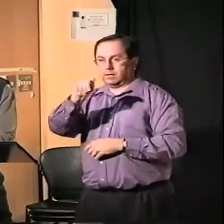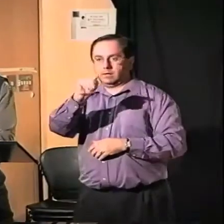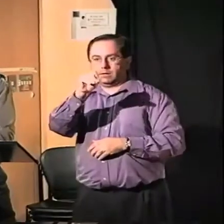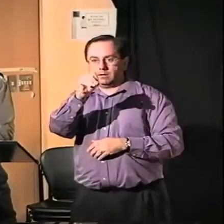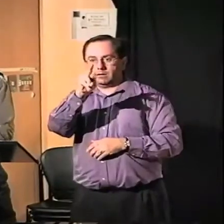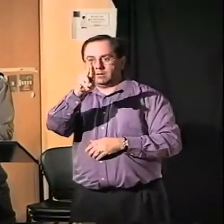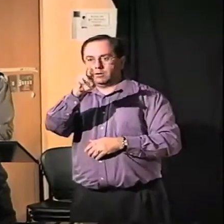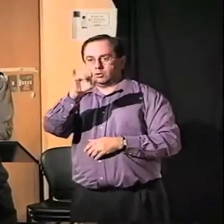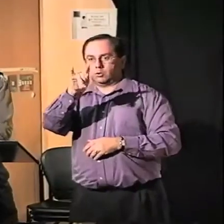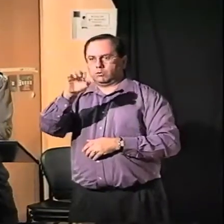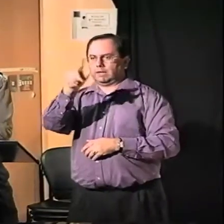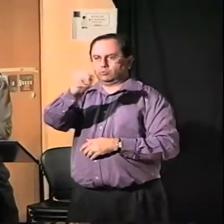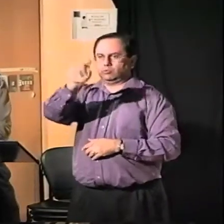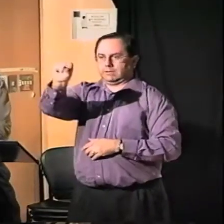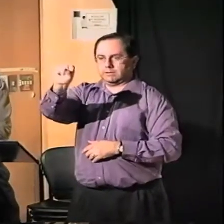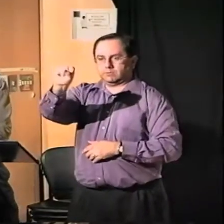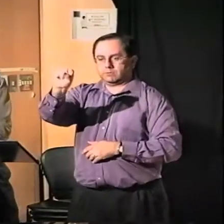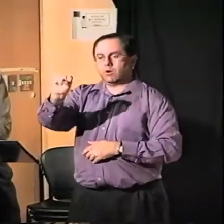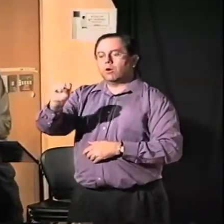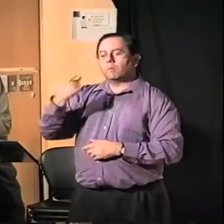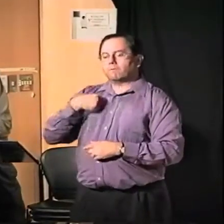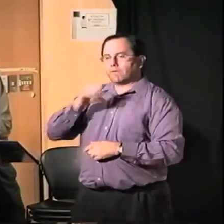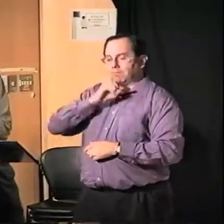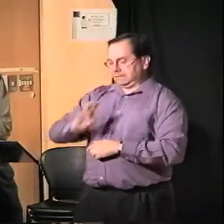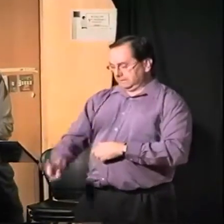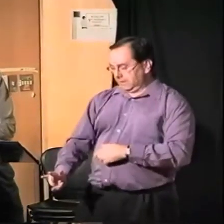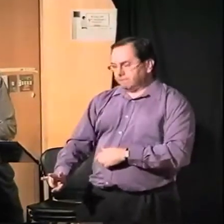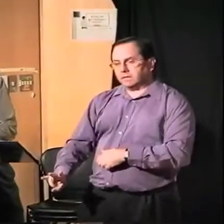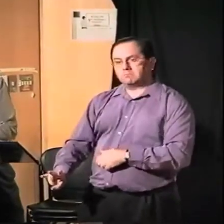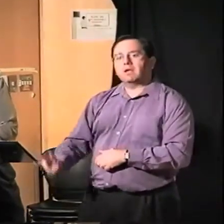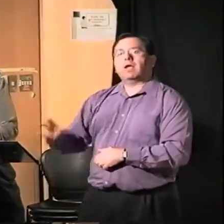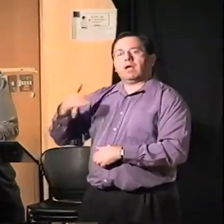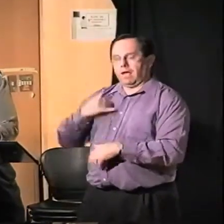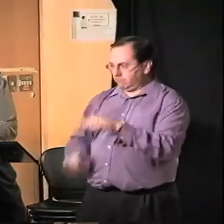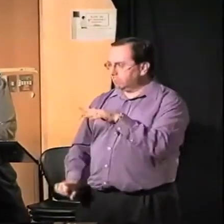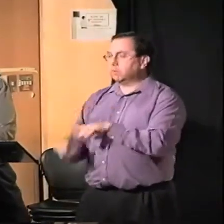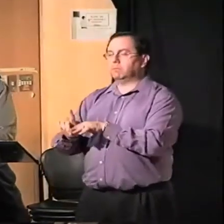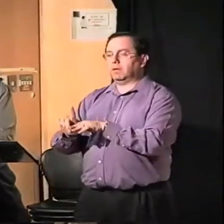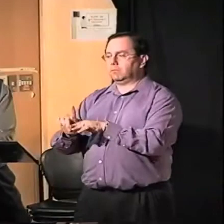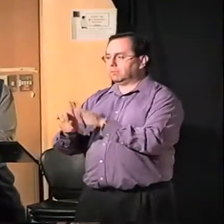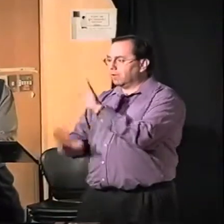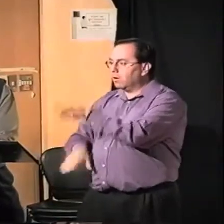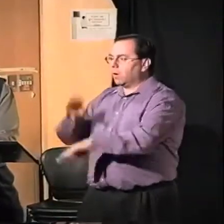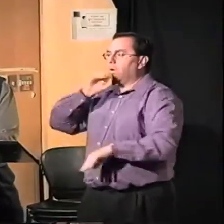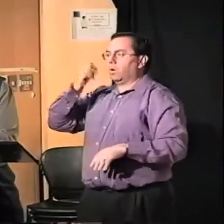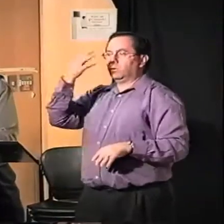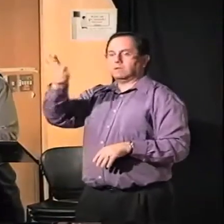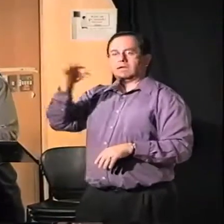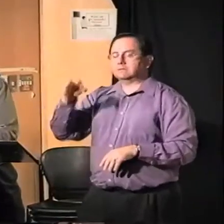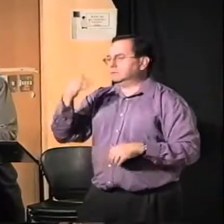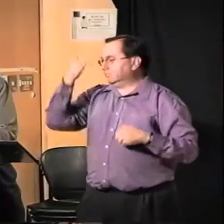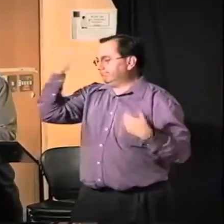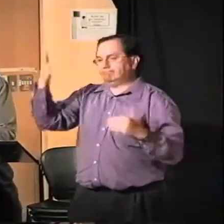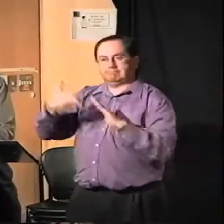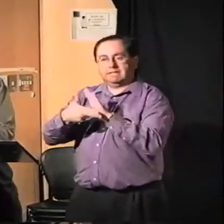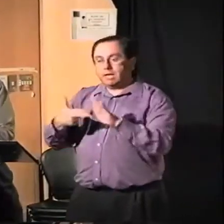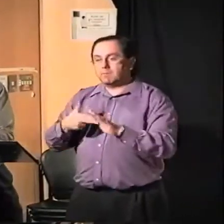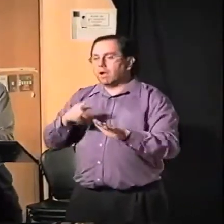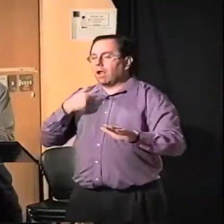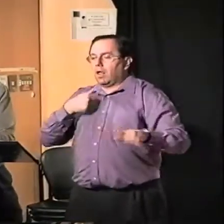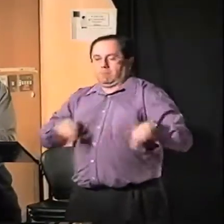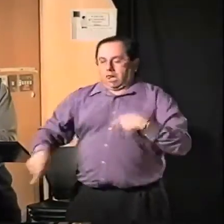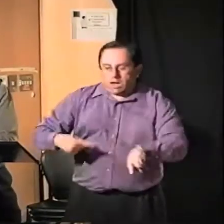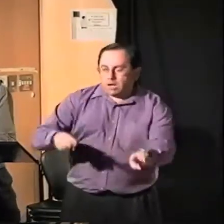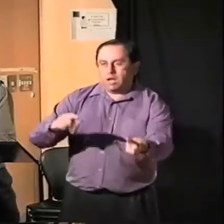had Tourette since I was about 7, but didn't get formally diagnosed until age 19. I'm a shaking and a bucking, what's wrong with me? I